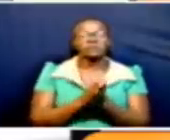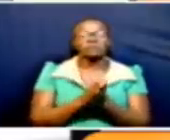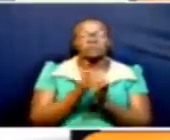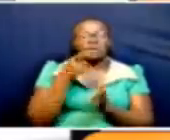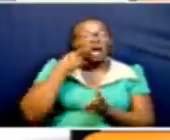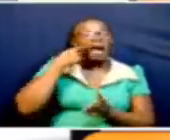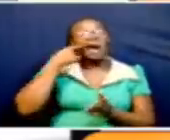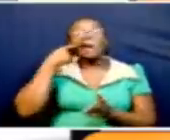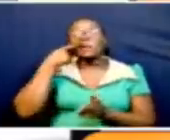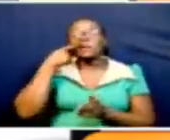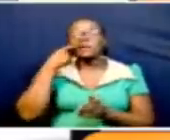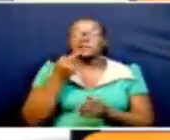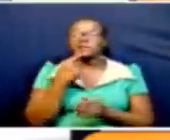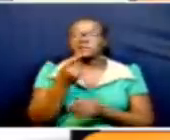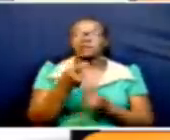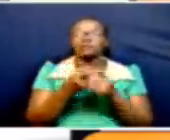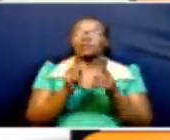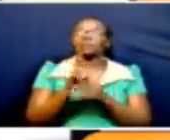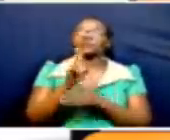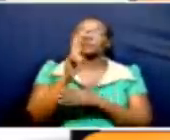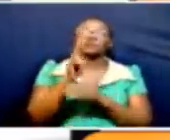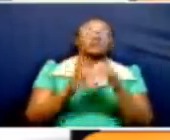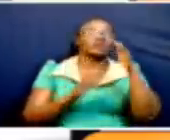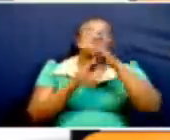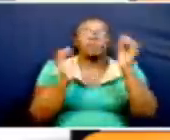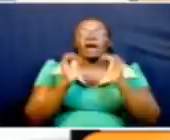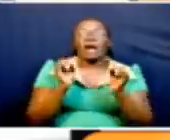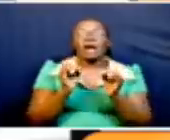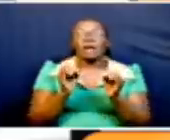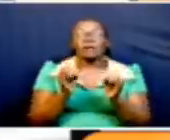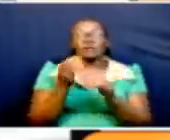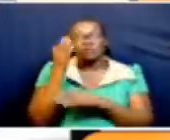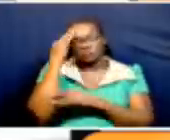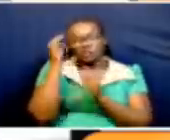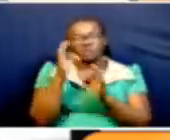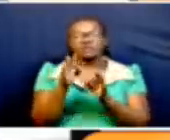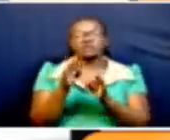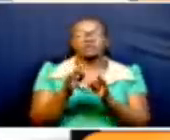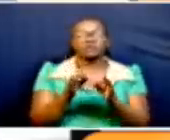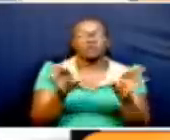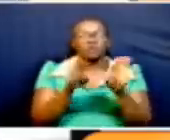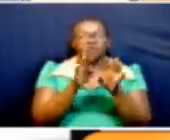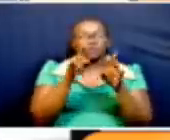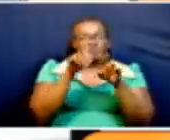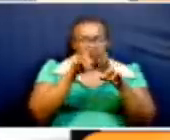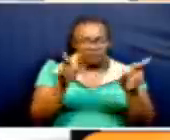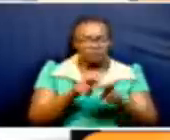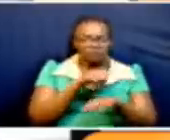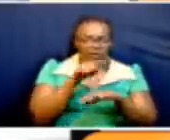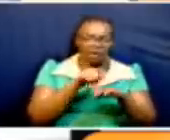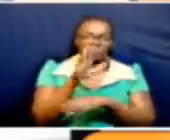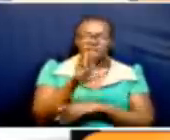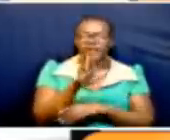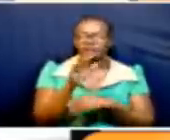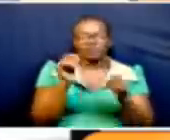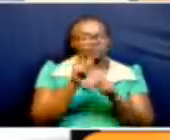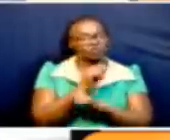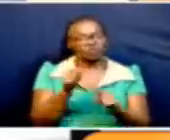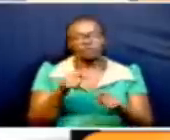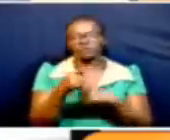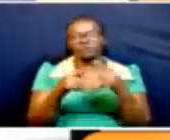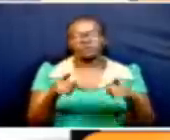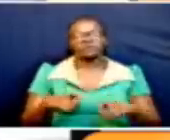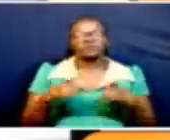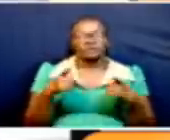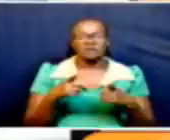can start from the bottom. You take an addict. You know he can't survive if you close him in one room for 5 hours. Akosa Yokitu, he can't survive.